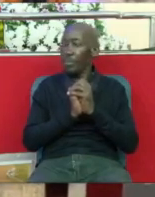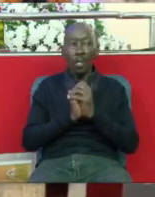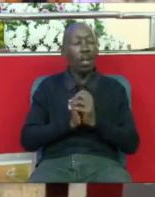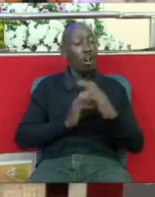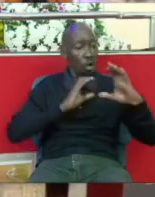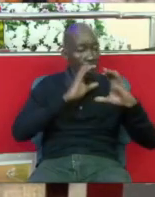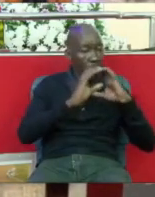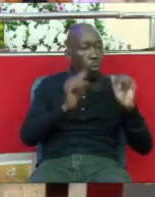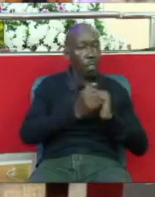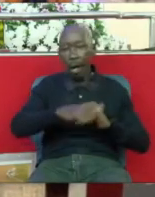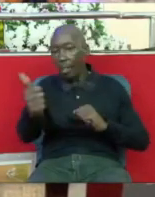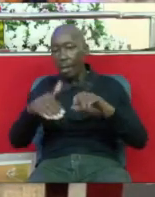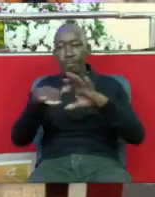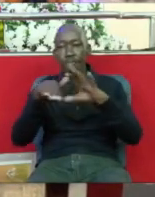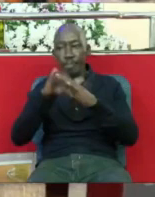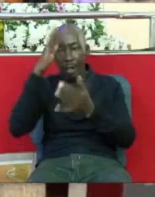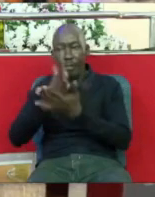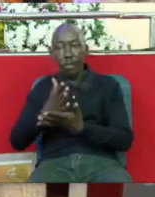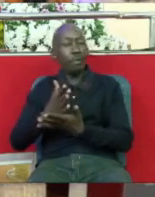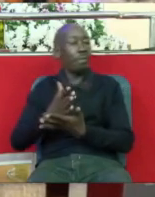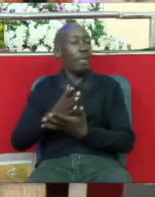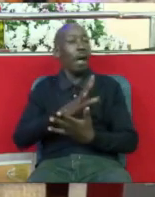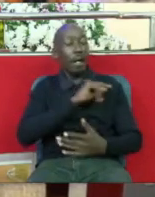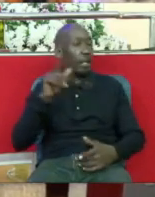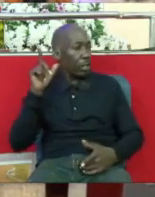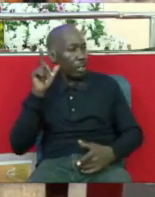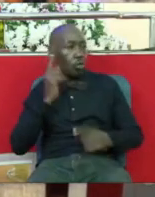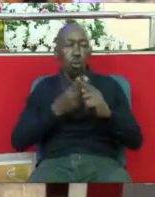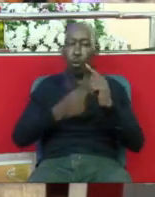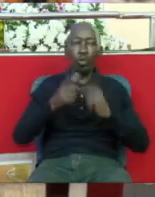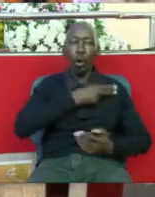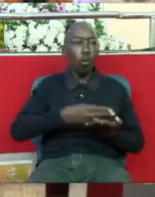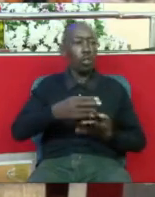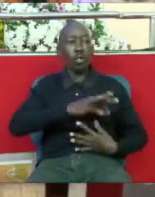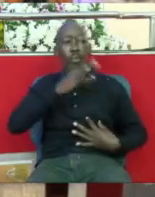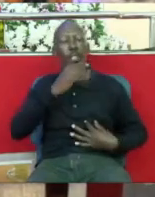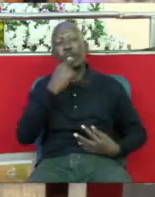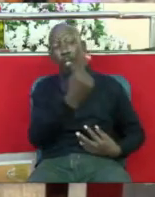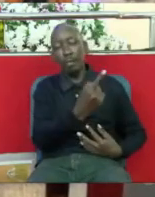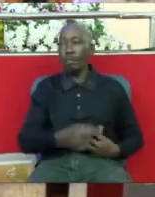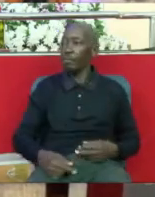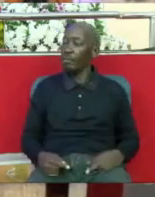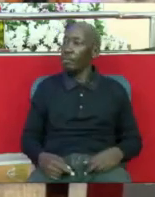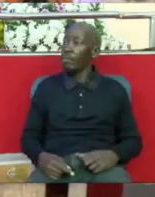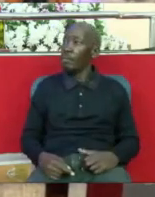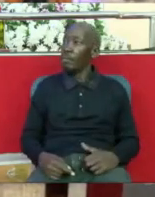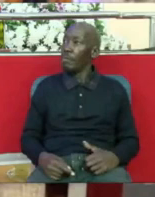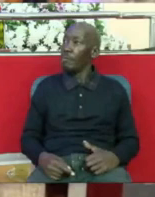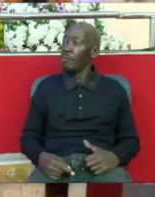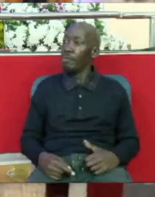Conversations with other believers. Kuongea na waumini wengine. And listening to what the Holy Spirit is saying. Na kusikiliza sauti ya